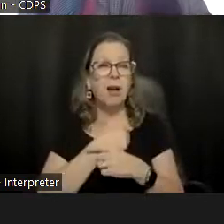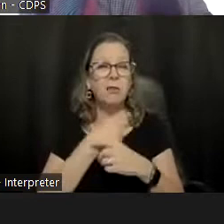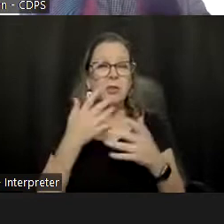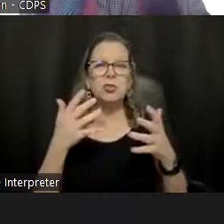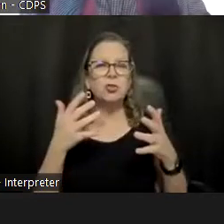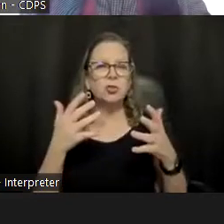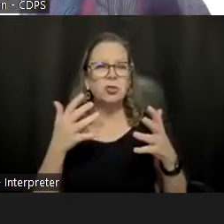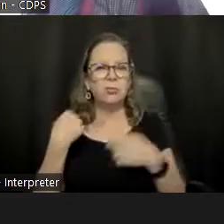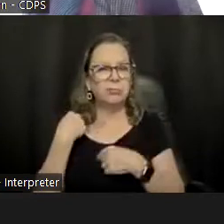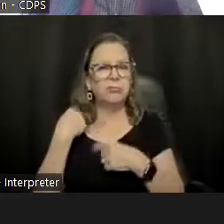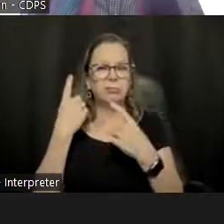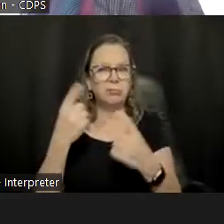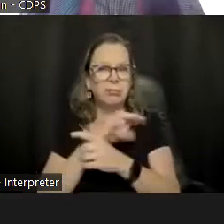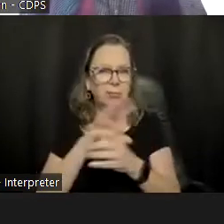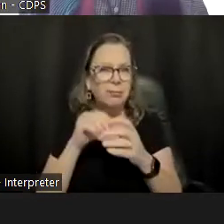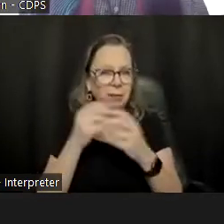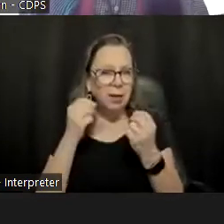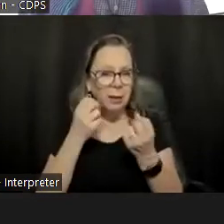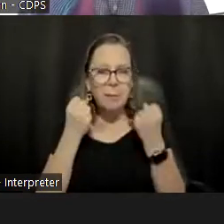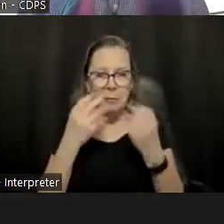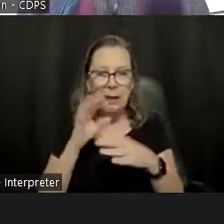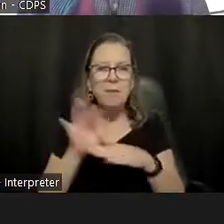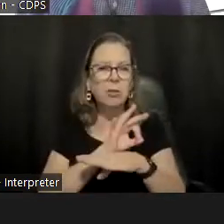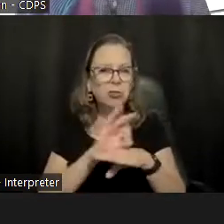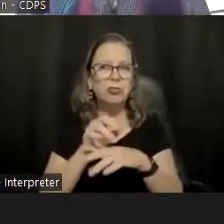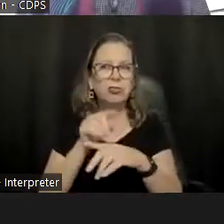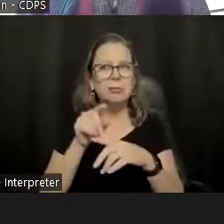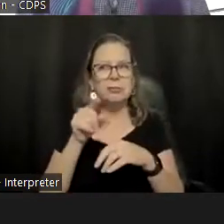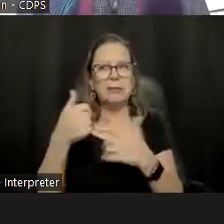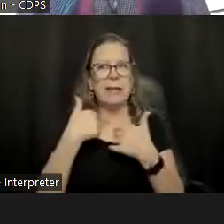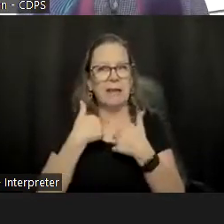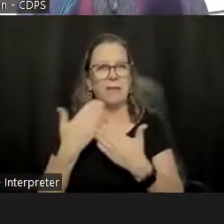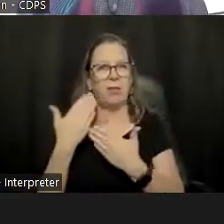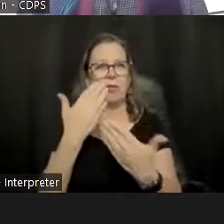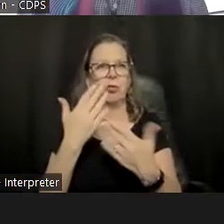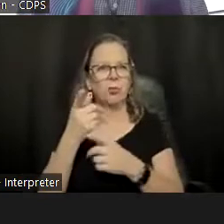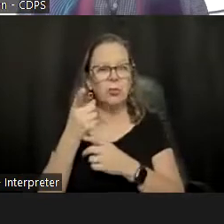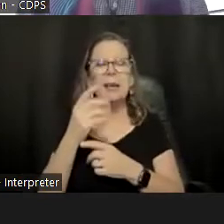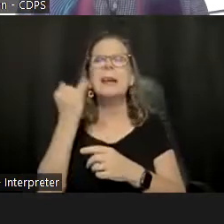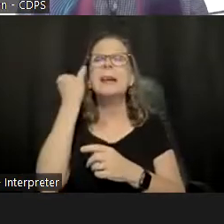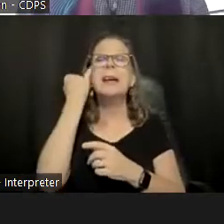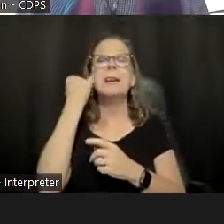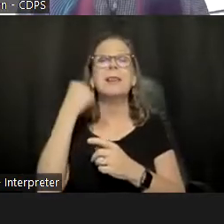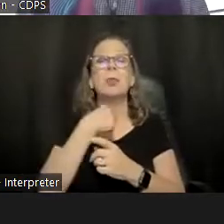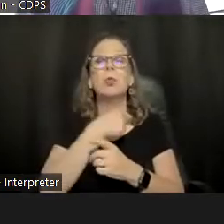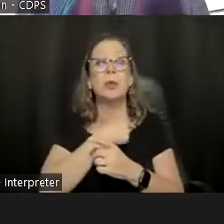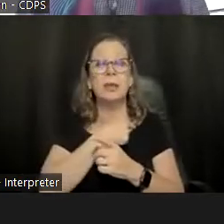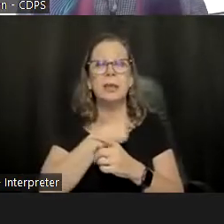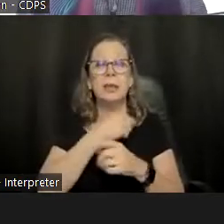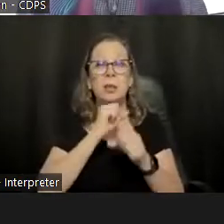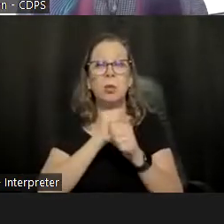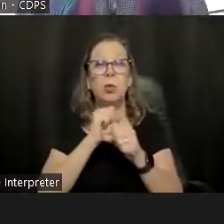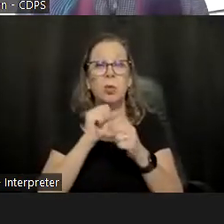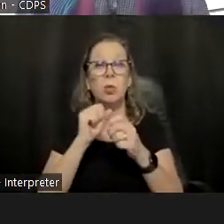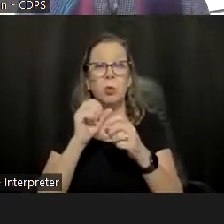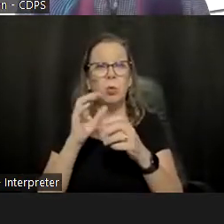participate in a lot of the functions that they offer. If we work with our